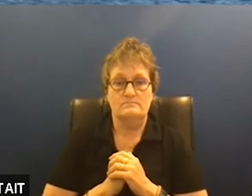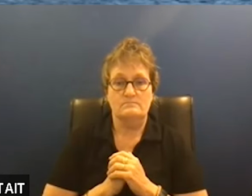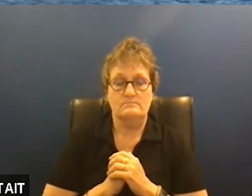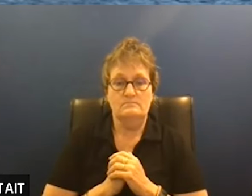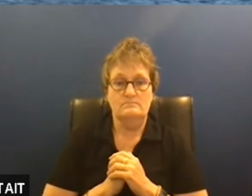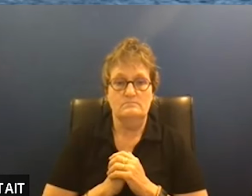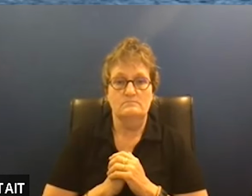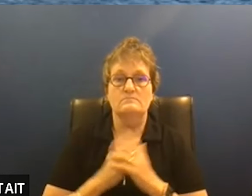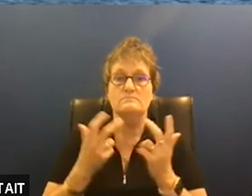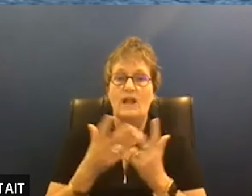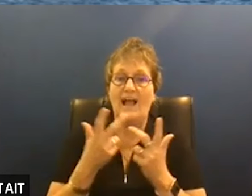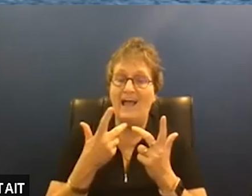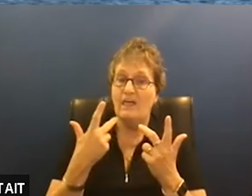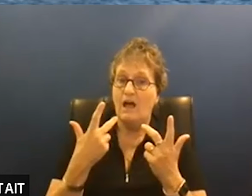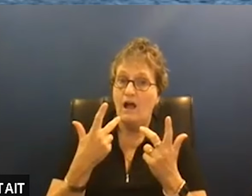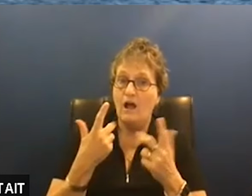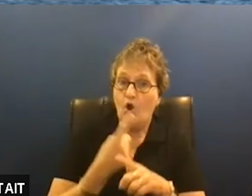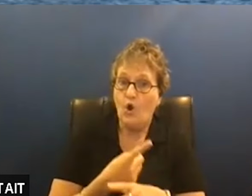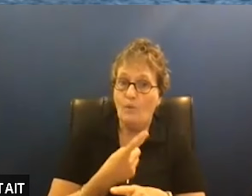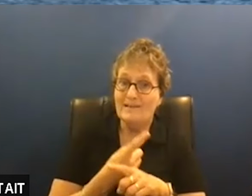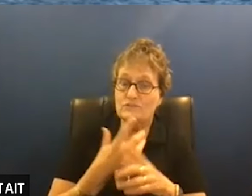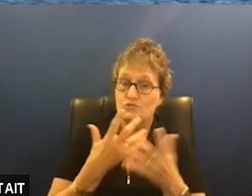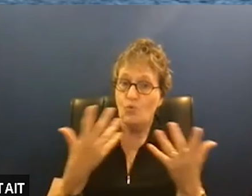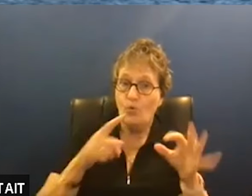Any other comments or questions?